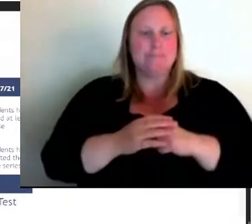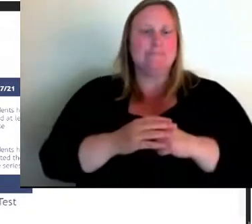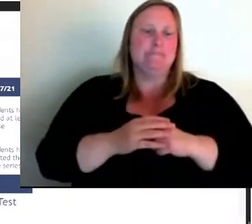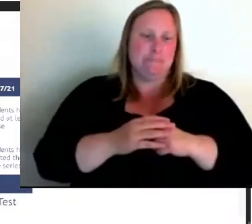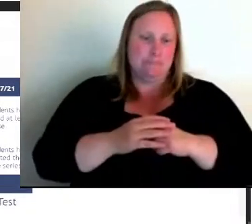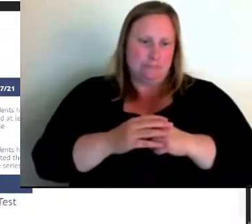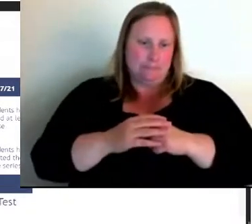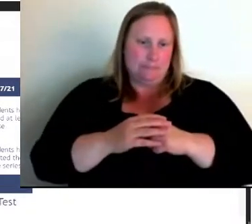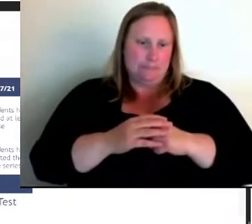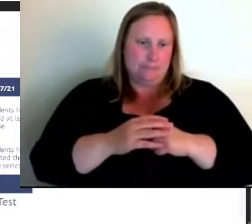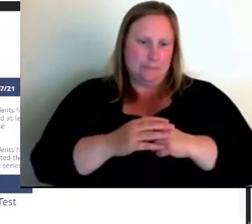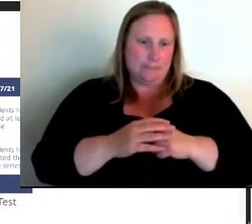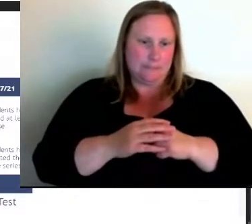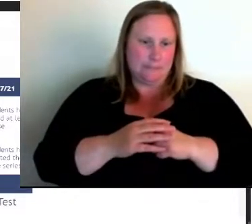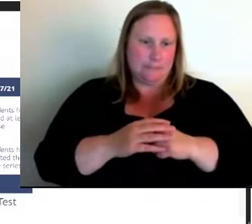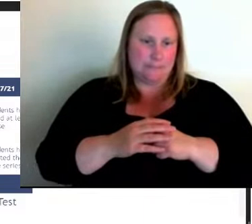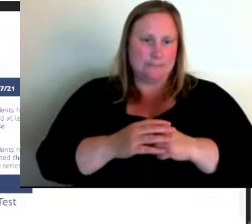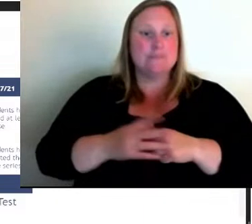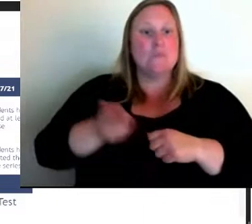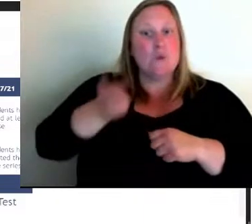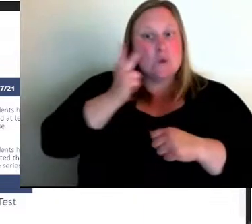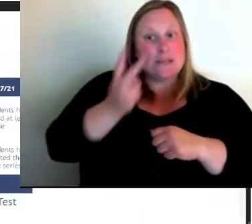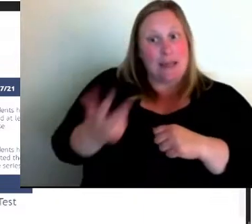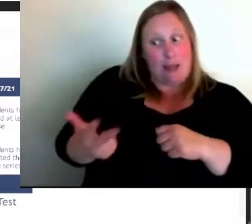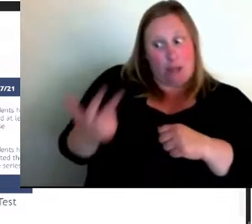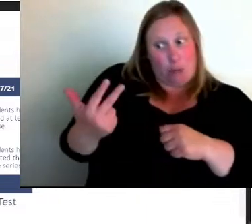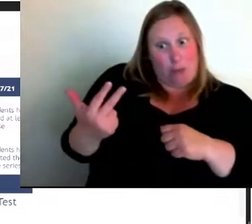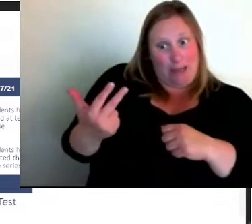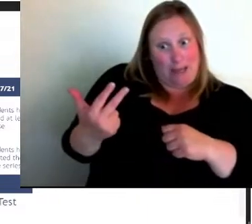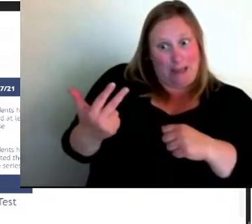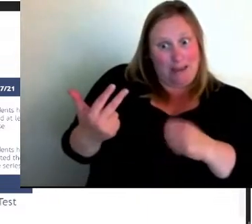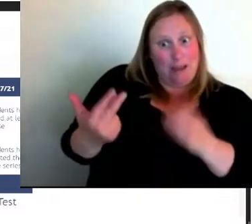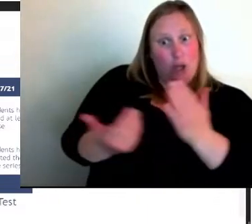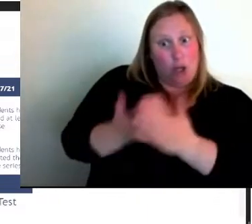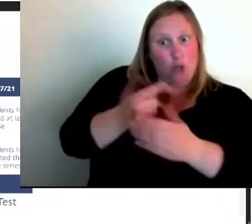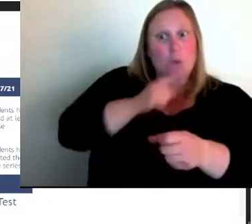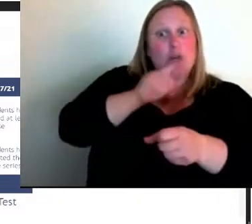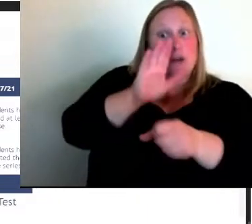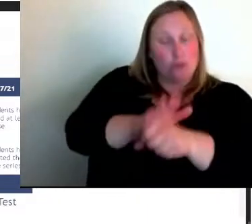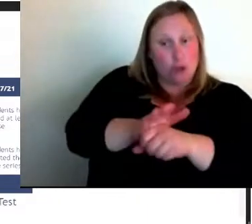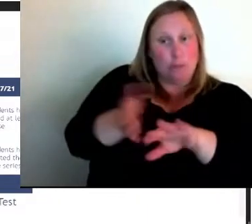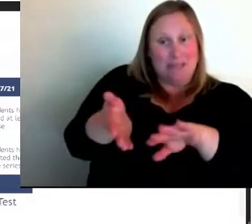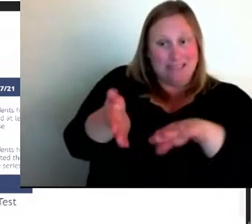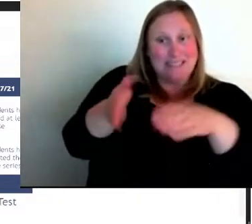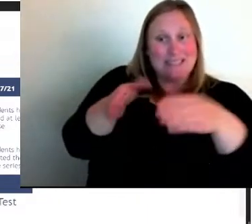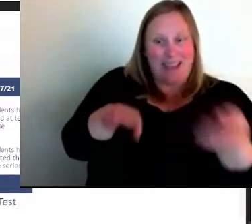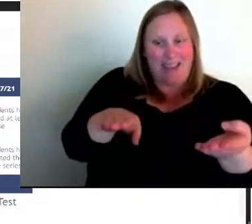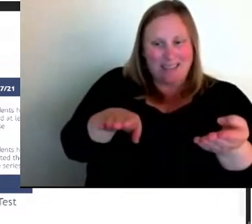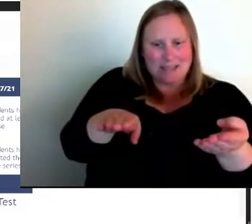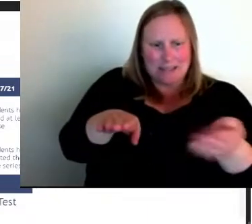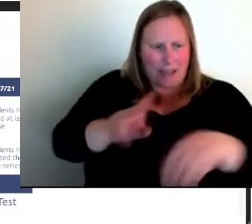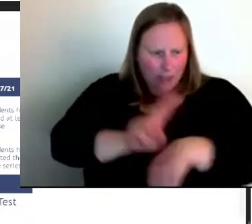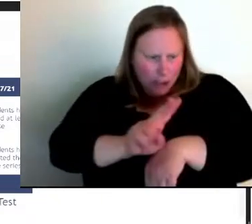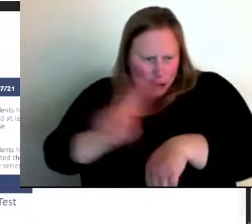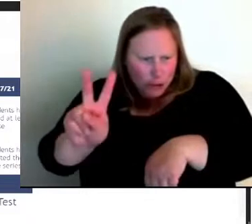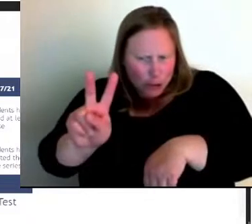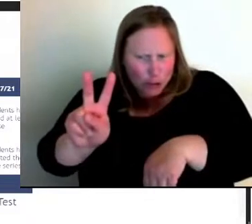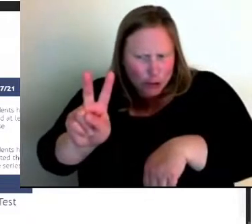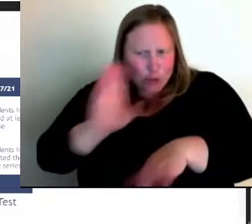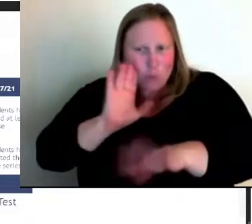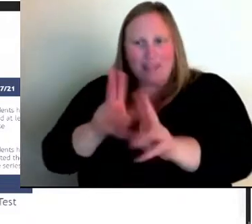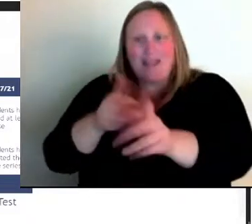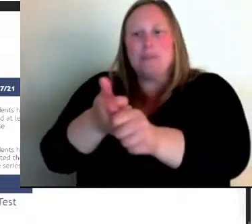see that there are 3 new confirmed deaths. It will, when we hit the 2 o'clock update here in a few minutes, that will update to